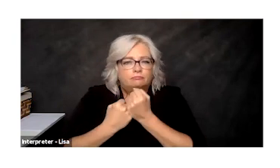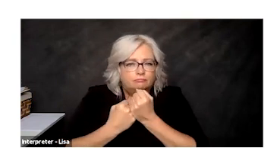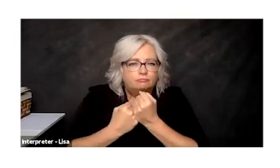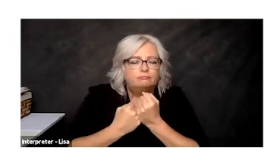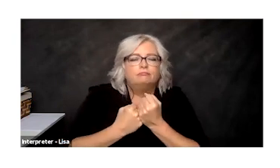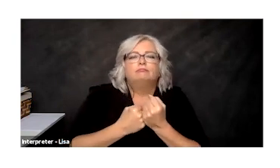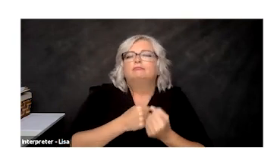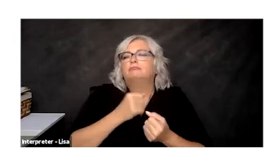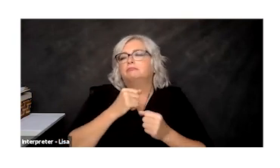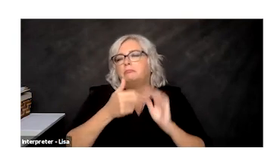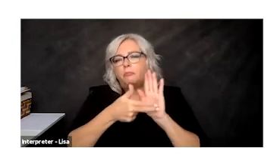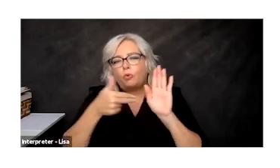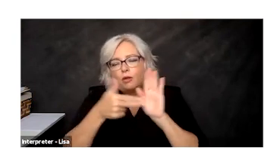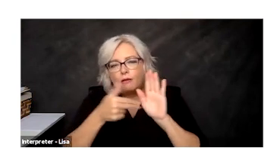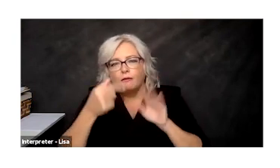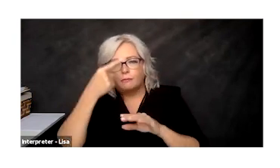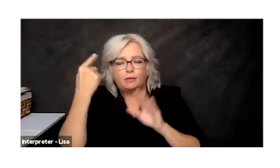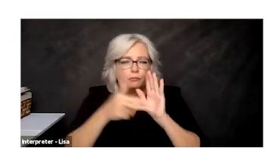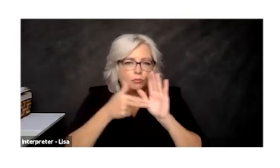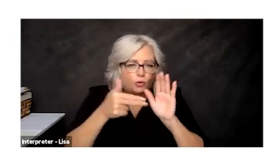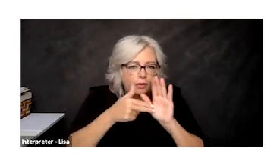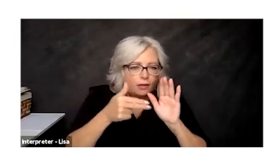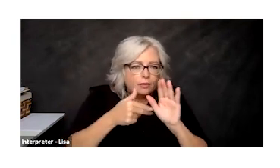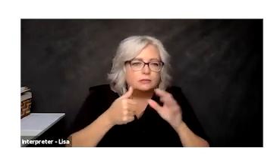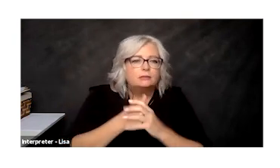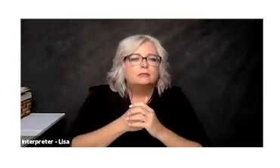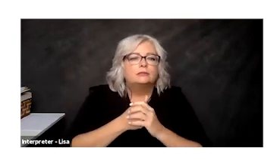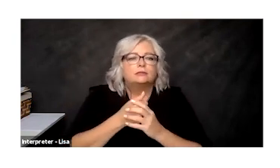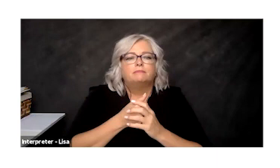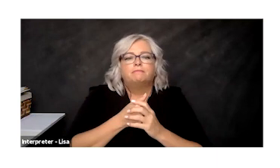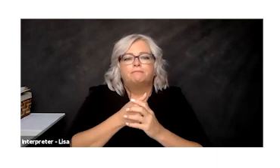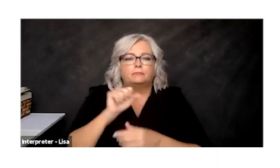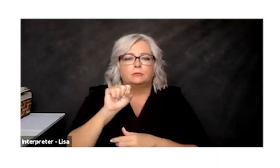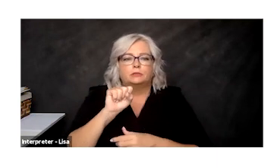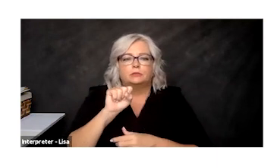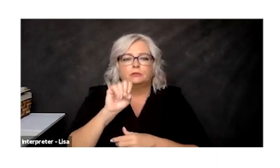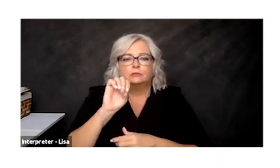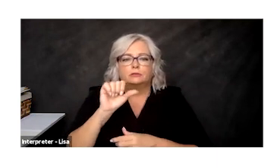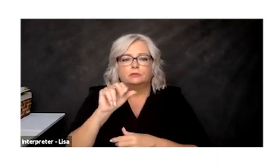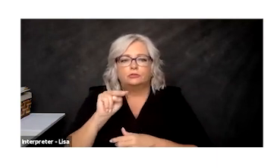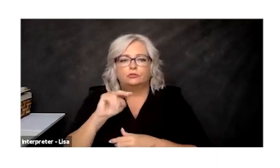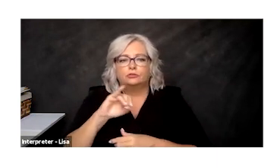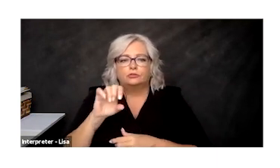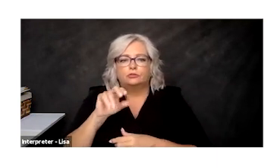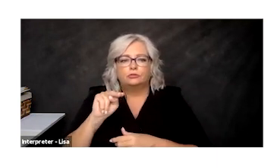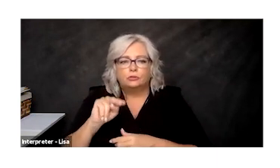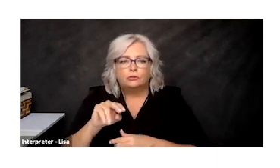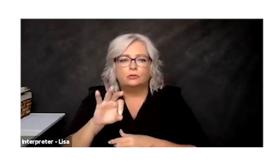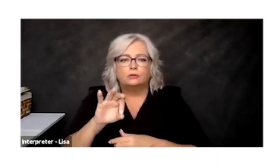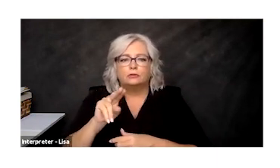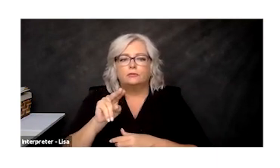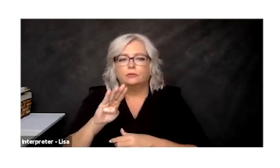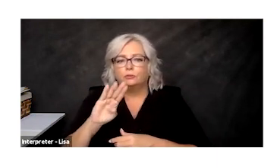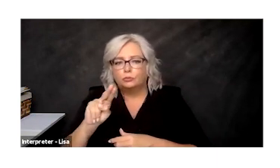Fubu, or Telfar, to name a few. And this has led to a widespread success of these brands